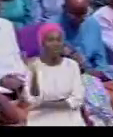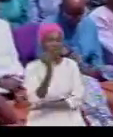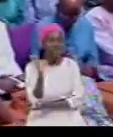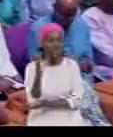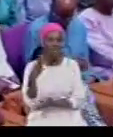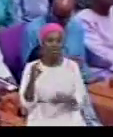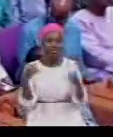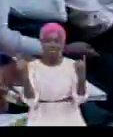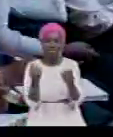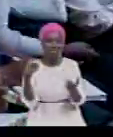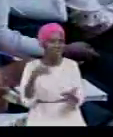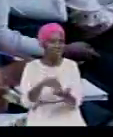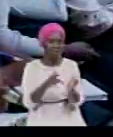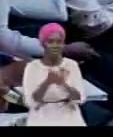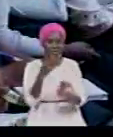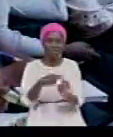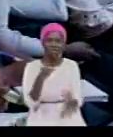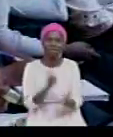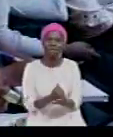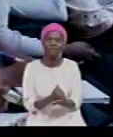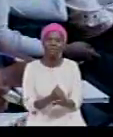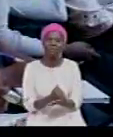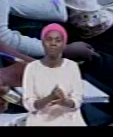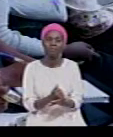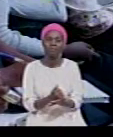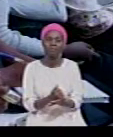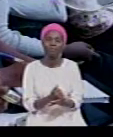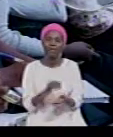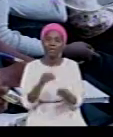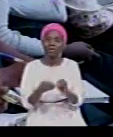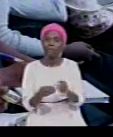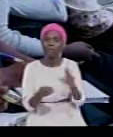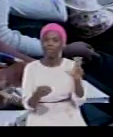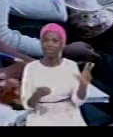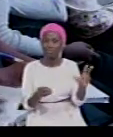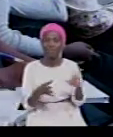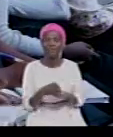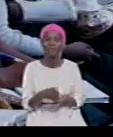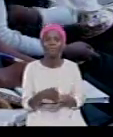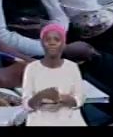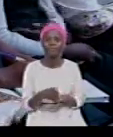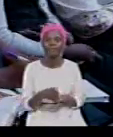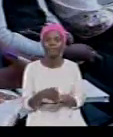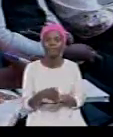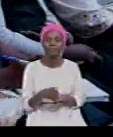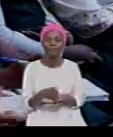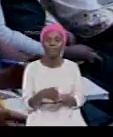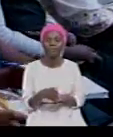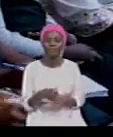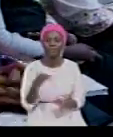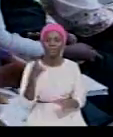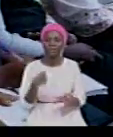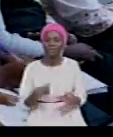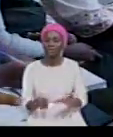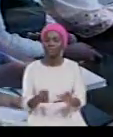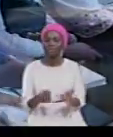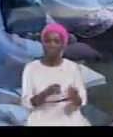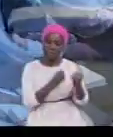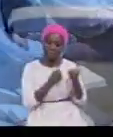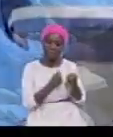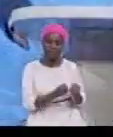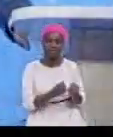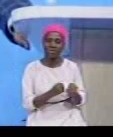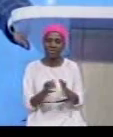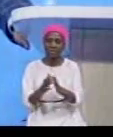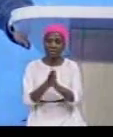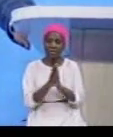in Jesus' name. When you keep at number three here, number three is the confident prayer